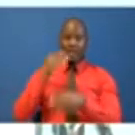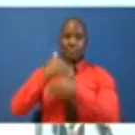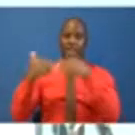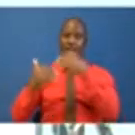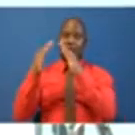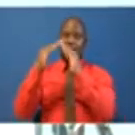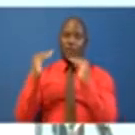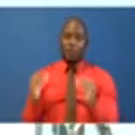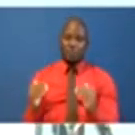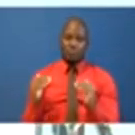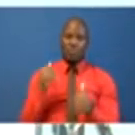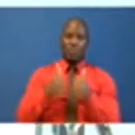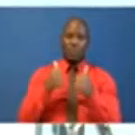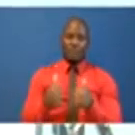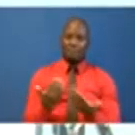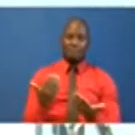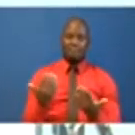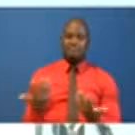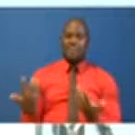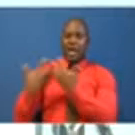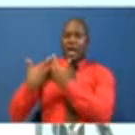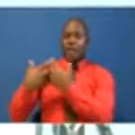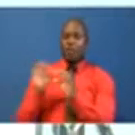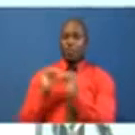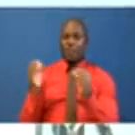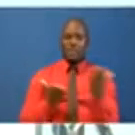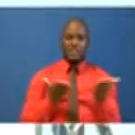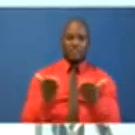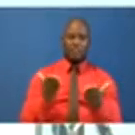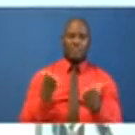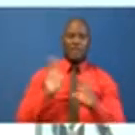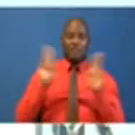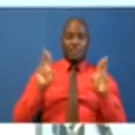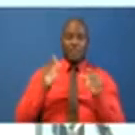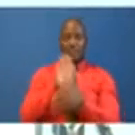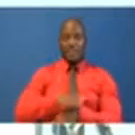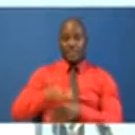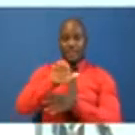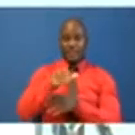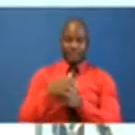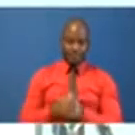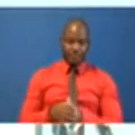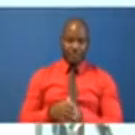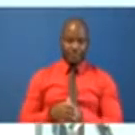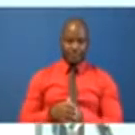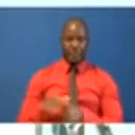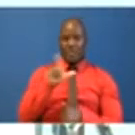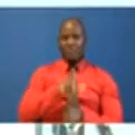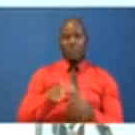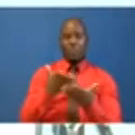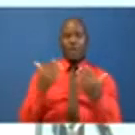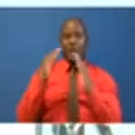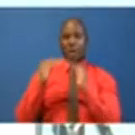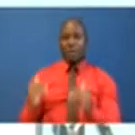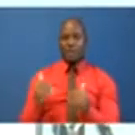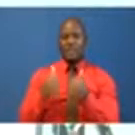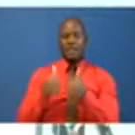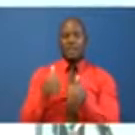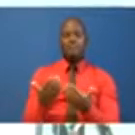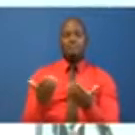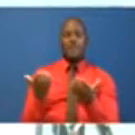houses that does not match the services that are available that place places where houses used to